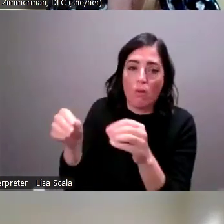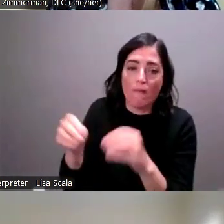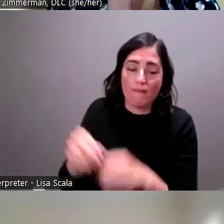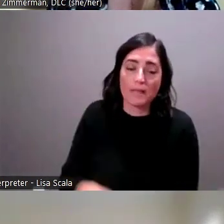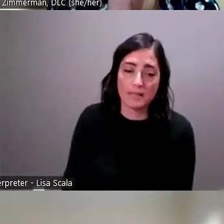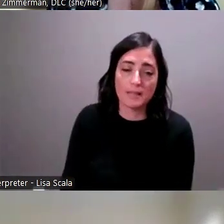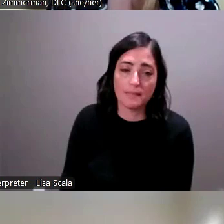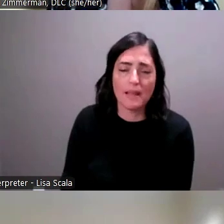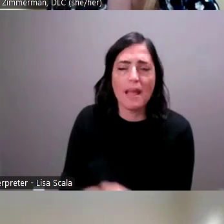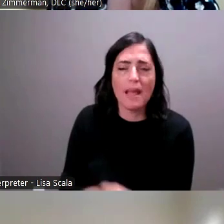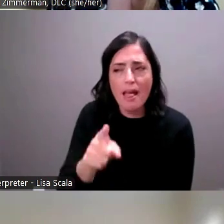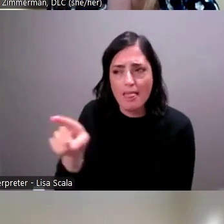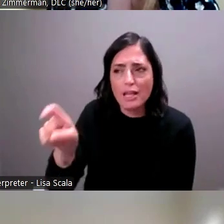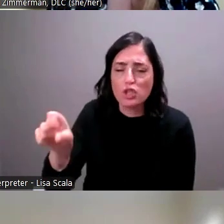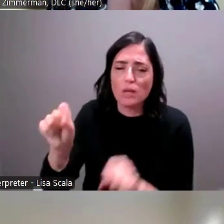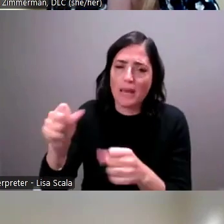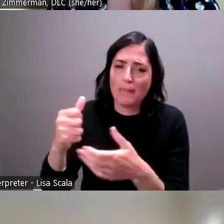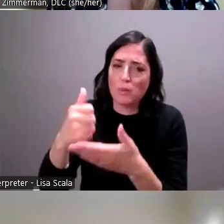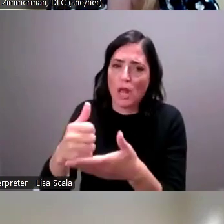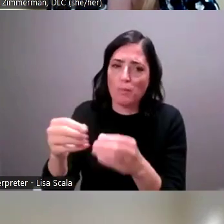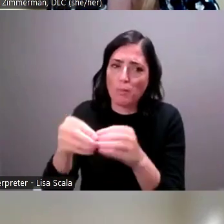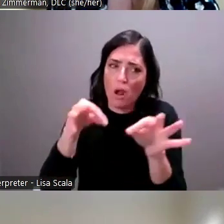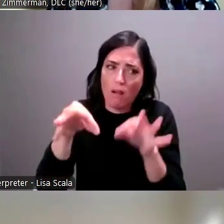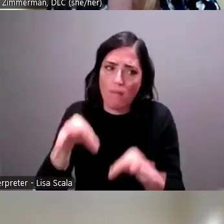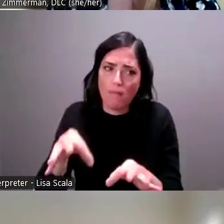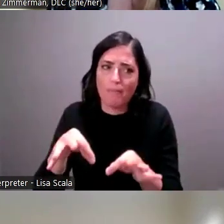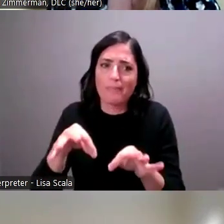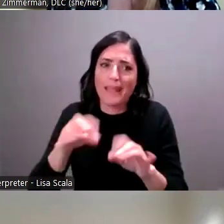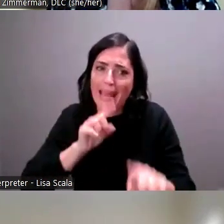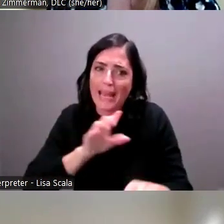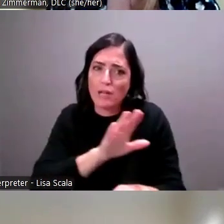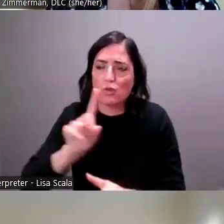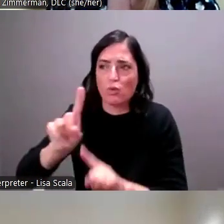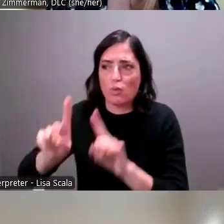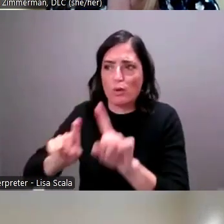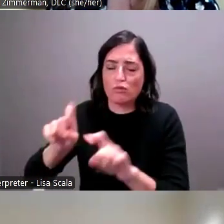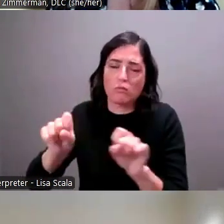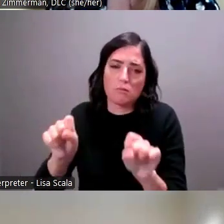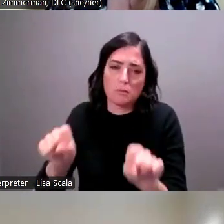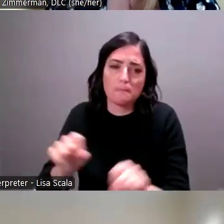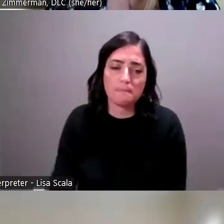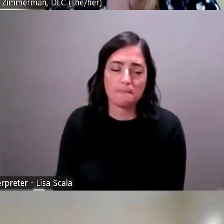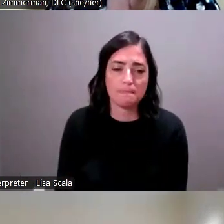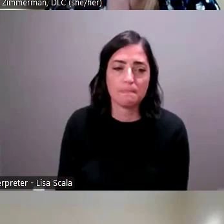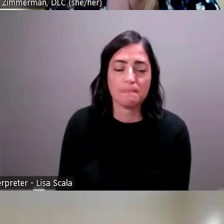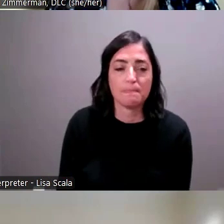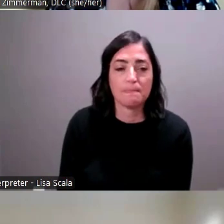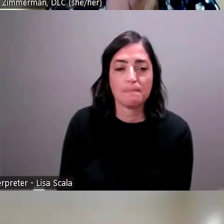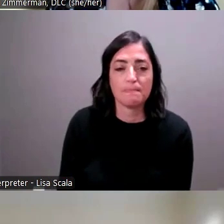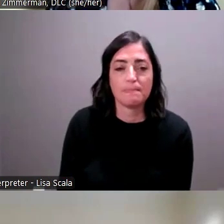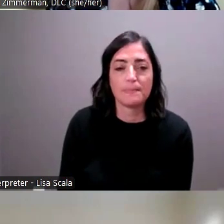So they should be able to help you with answering all of those questions.